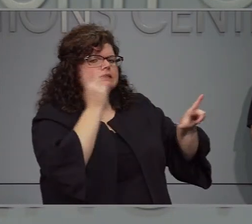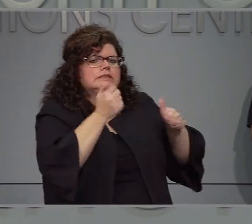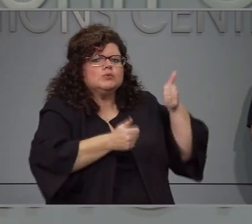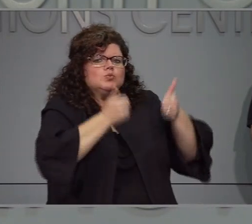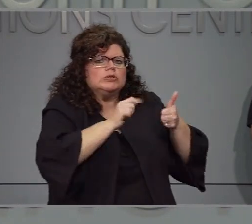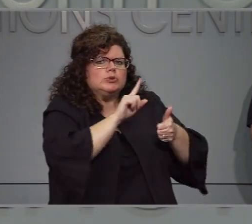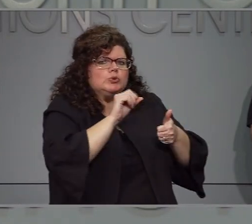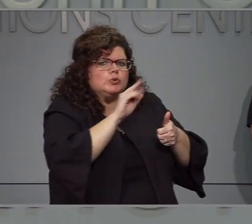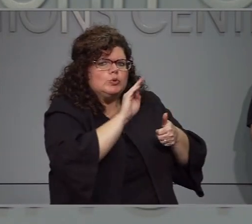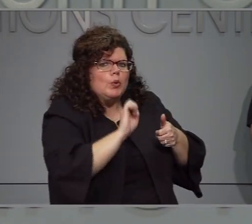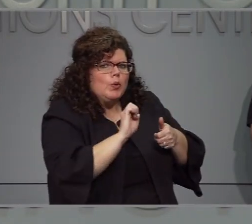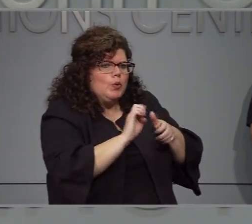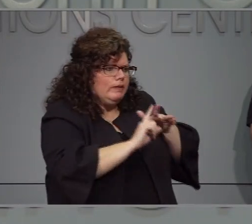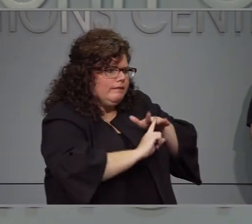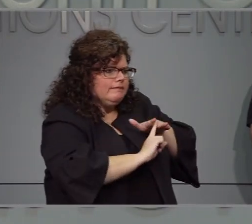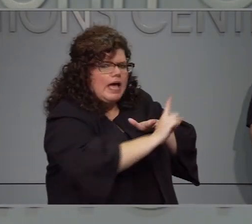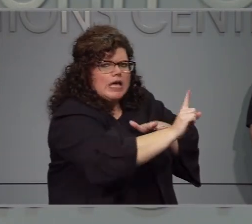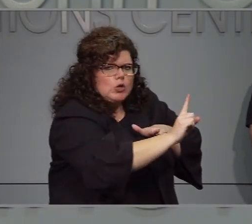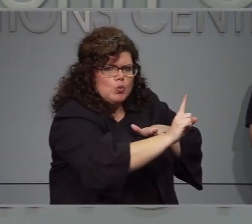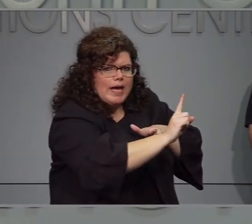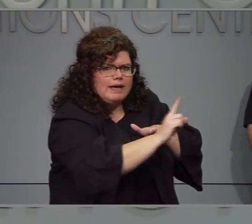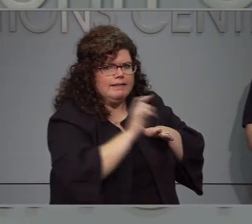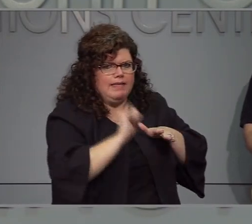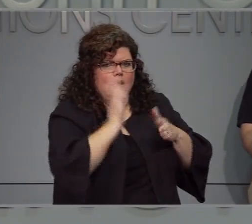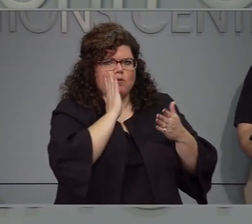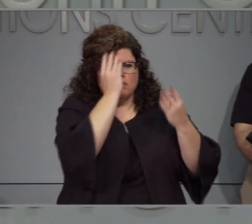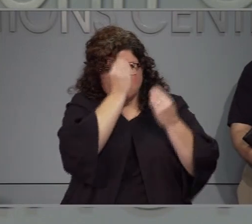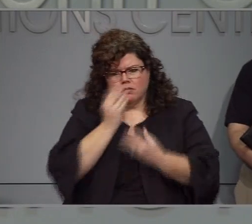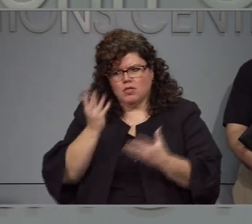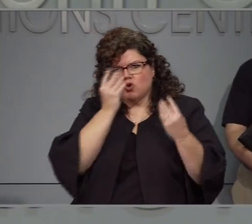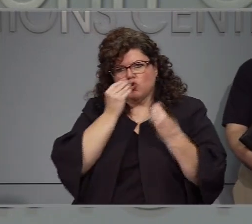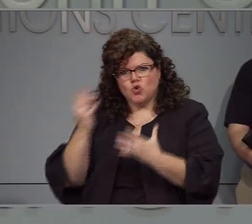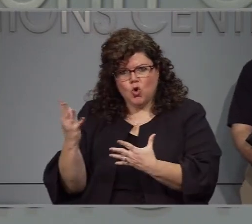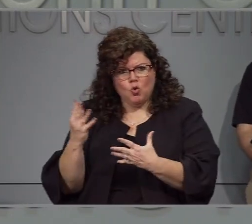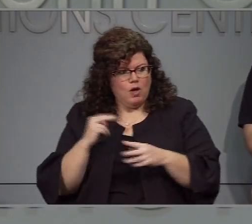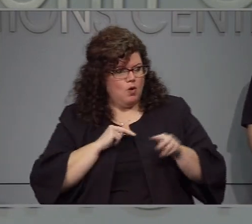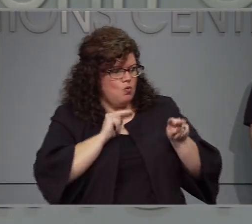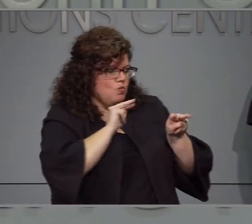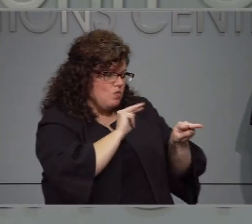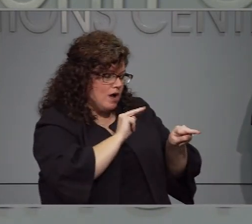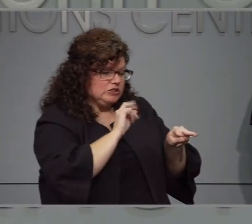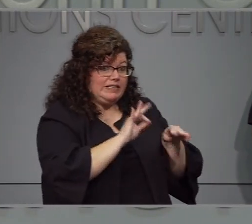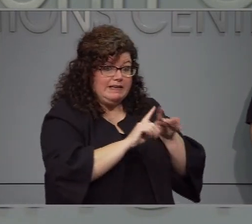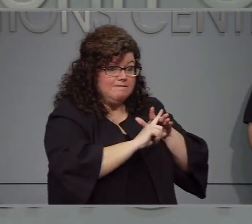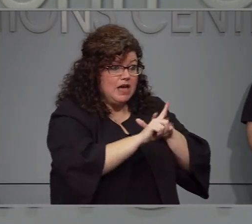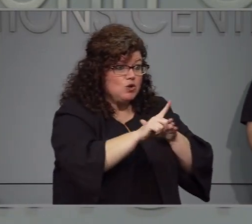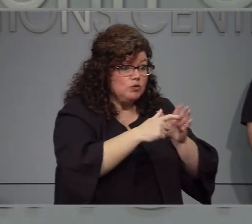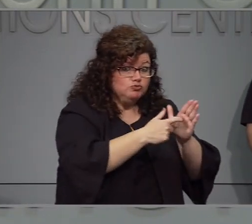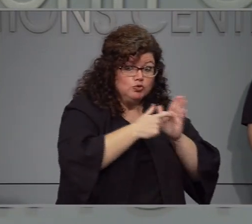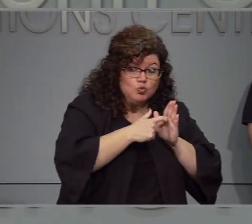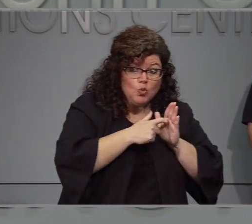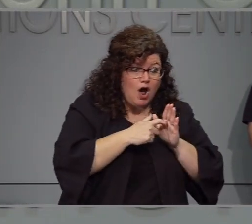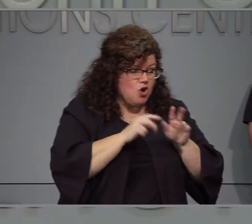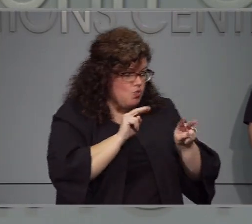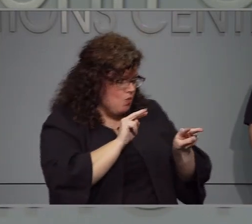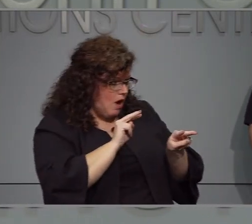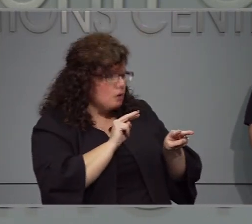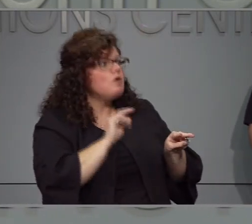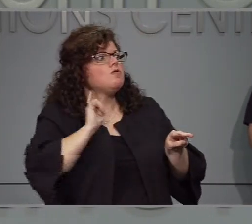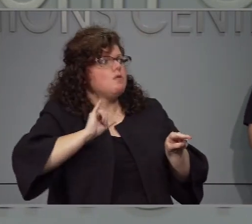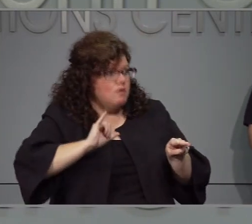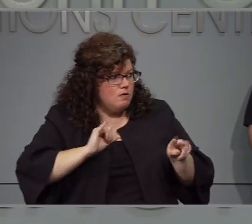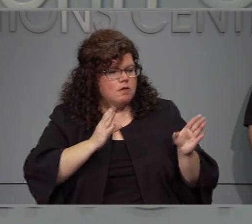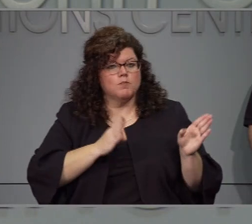knowyourzone.nc.gov to see if you live in one of these evacuation zones and listen for it if evacuations are ordered. Being aware